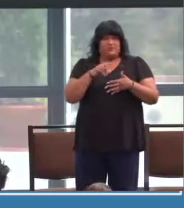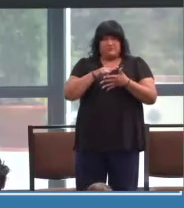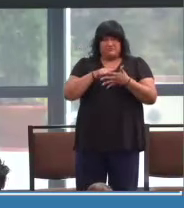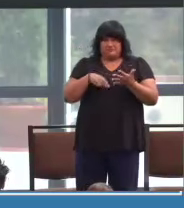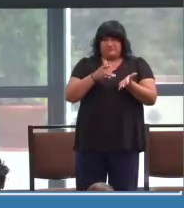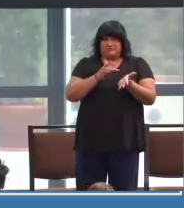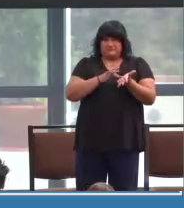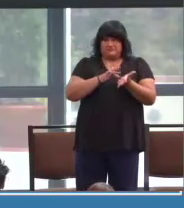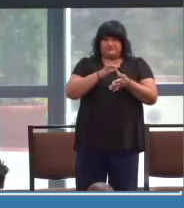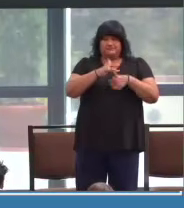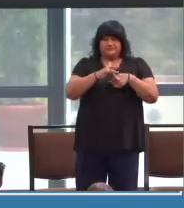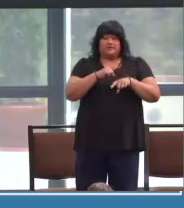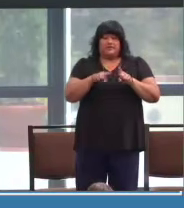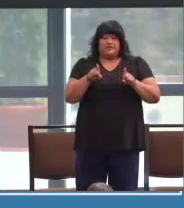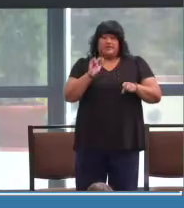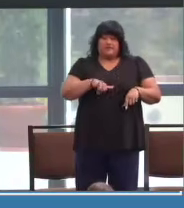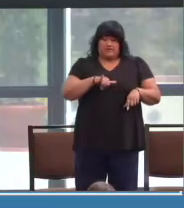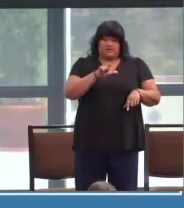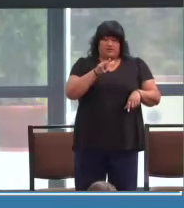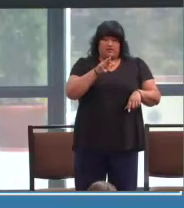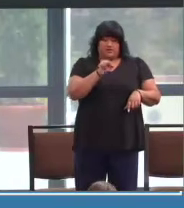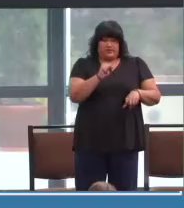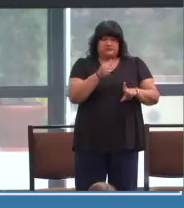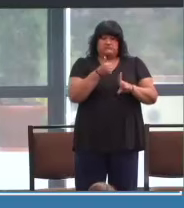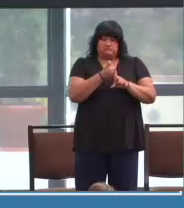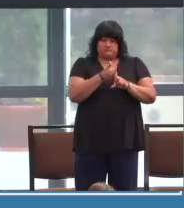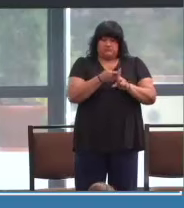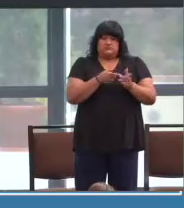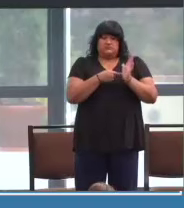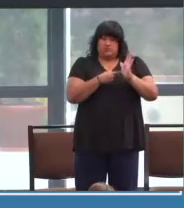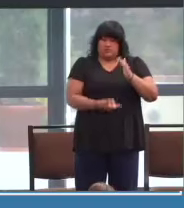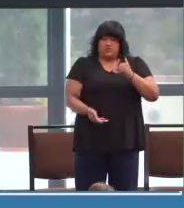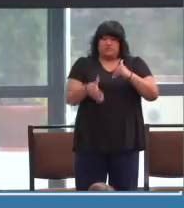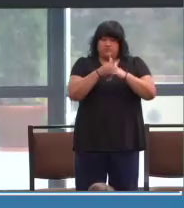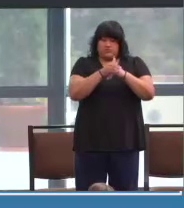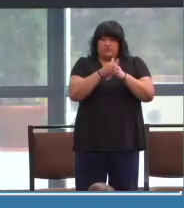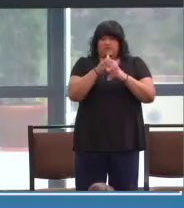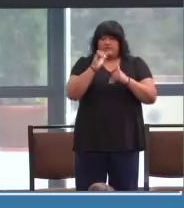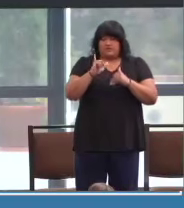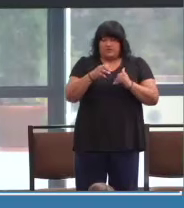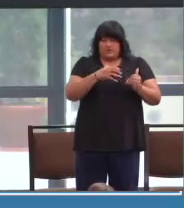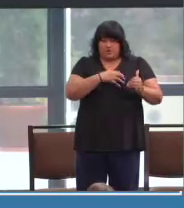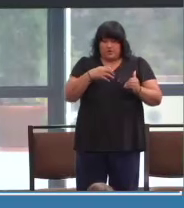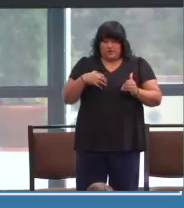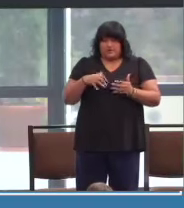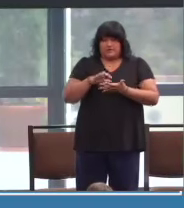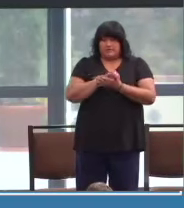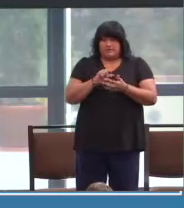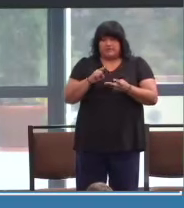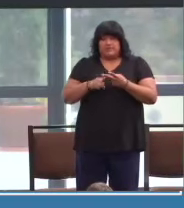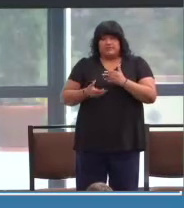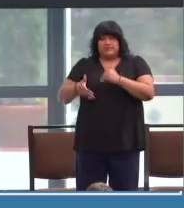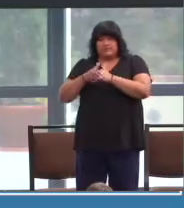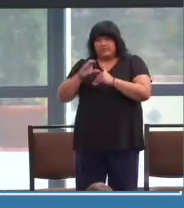the cornerstone of lupus because it's been shown, one, to improve and delay organ damage, improve mortality,